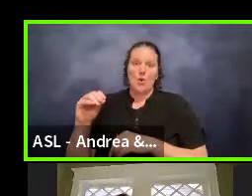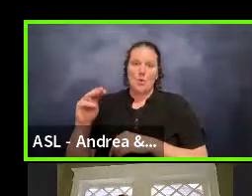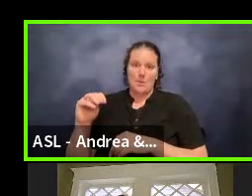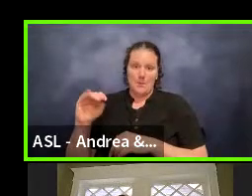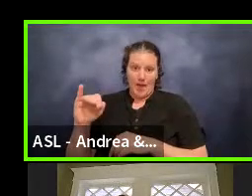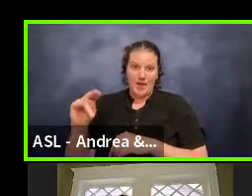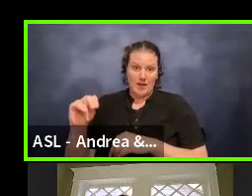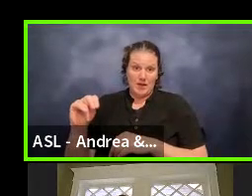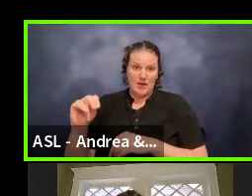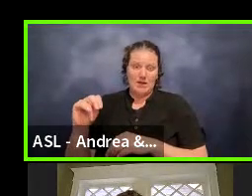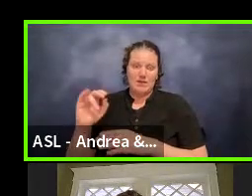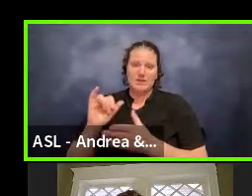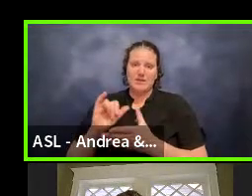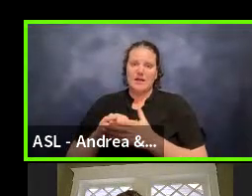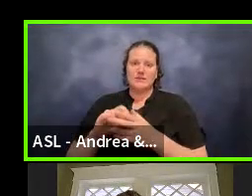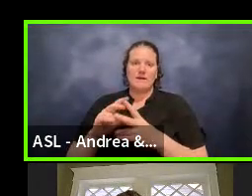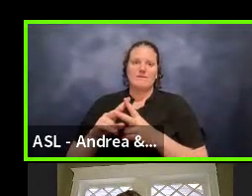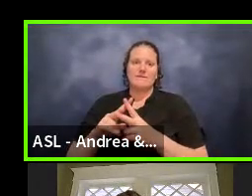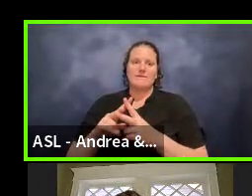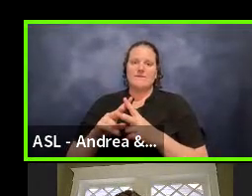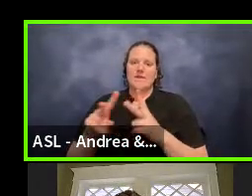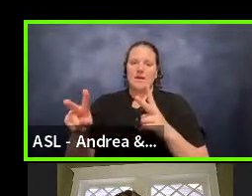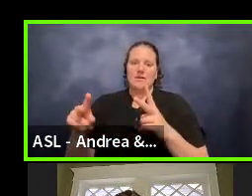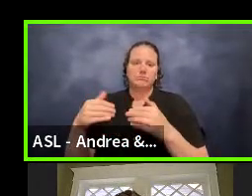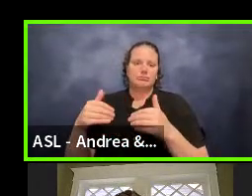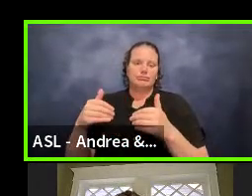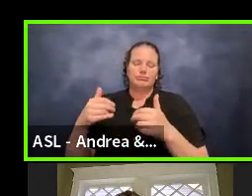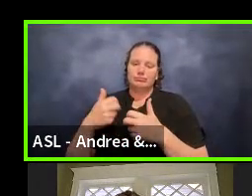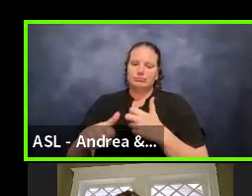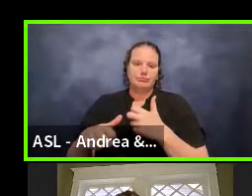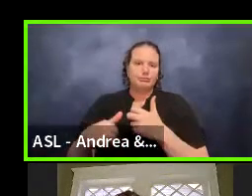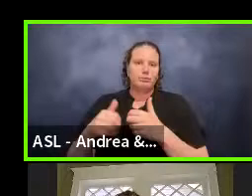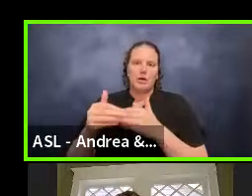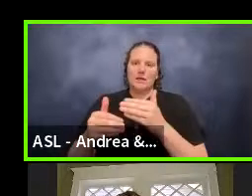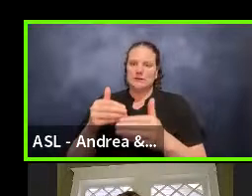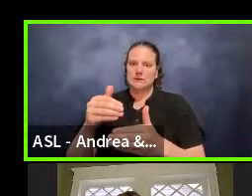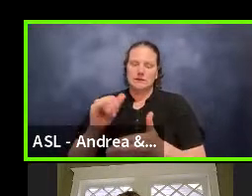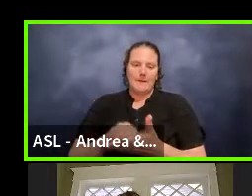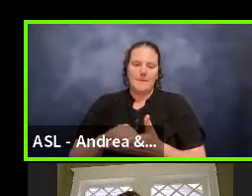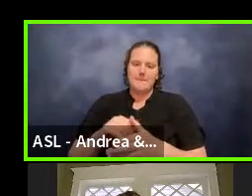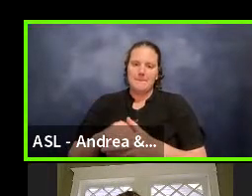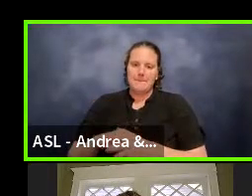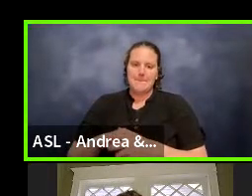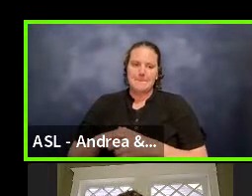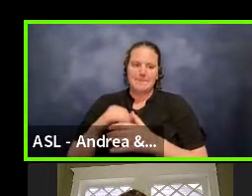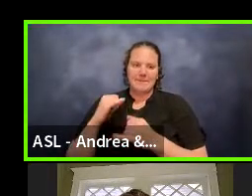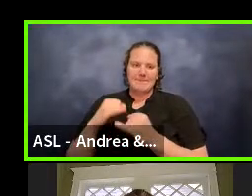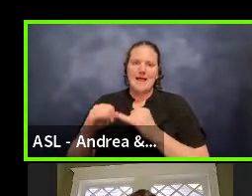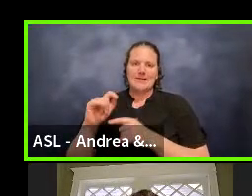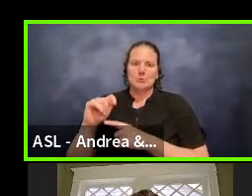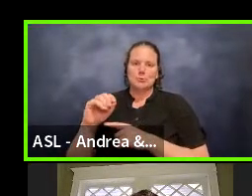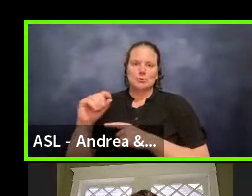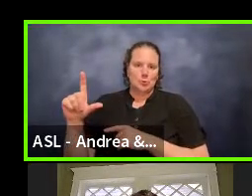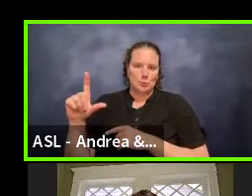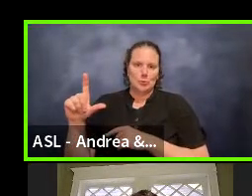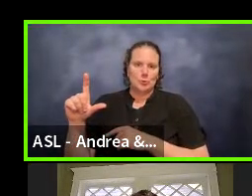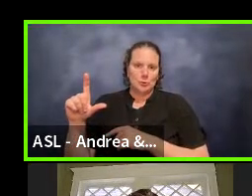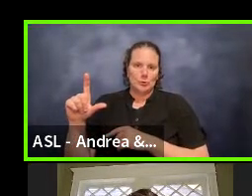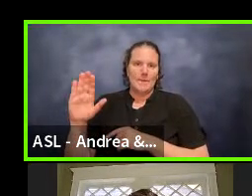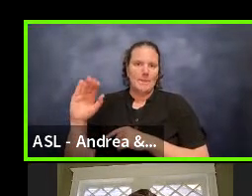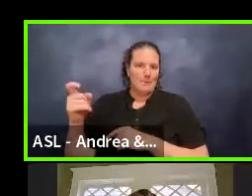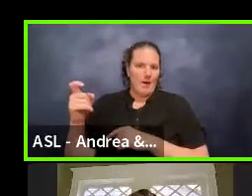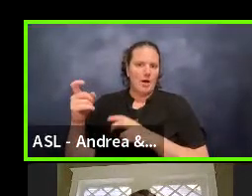is a very prescribed process, but it is the last tool in the toolbox to use.